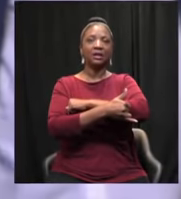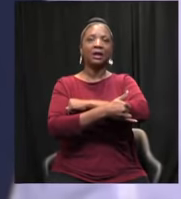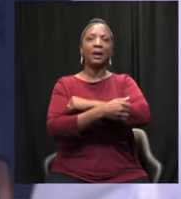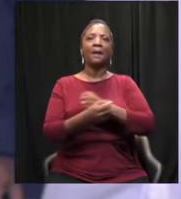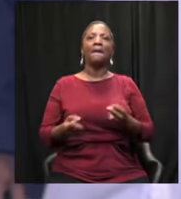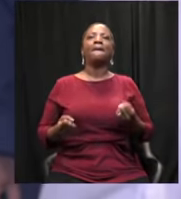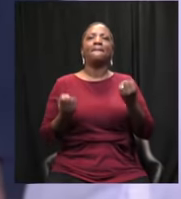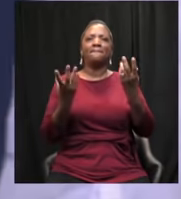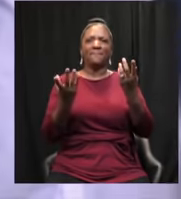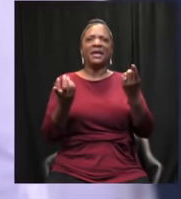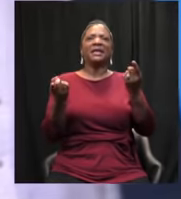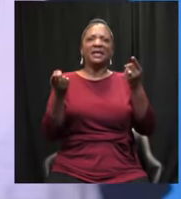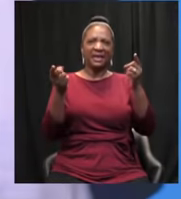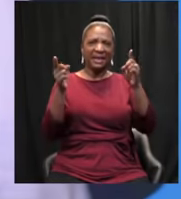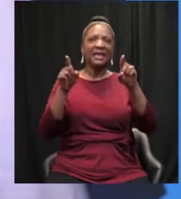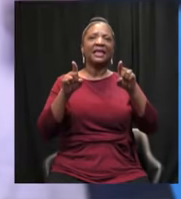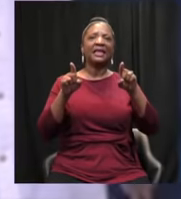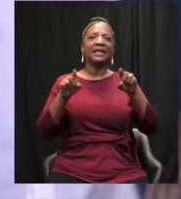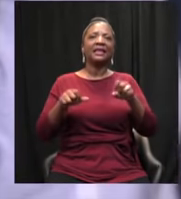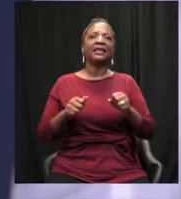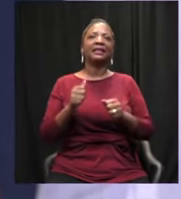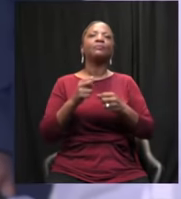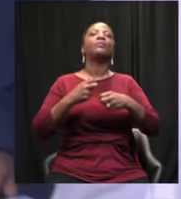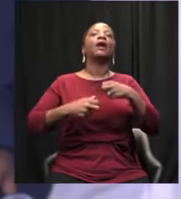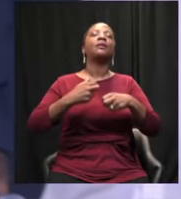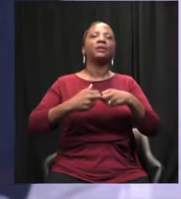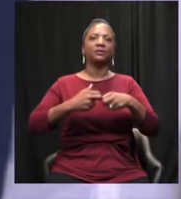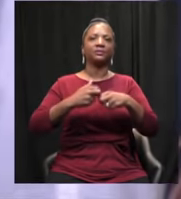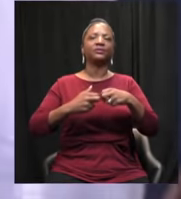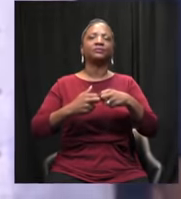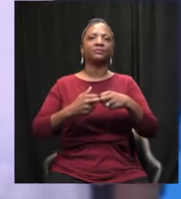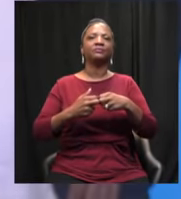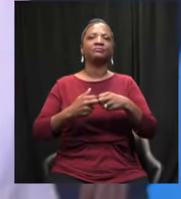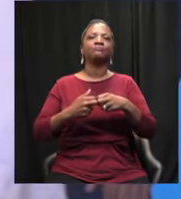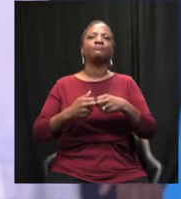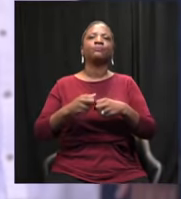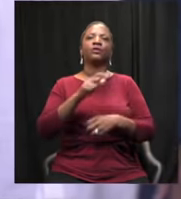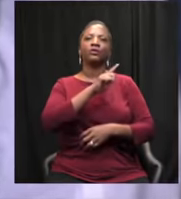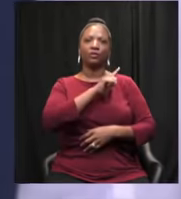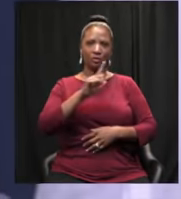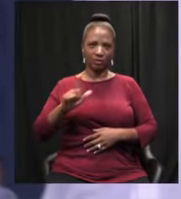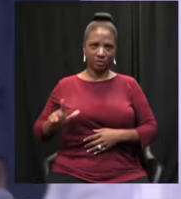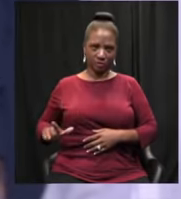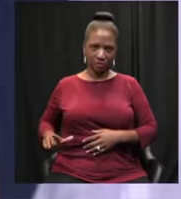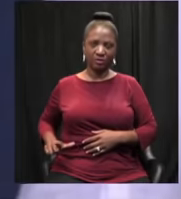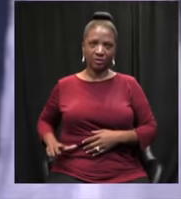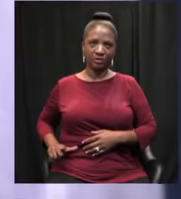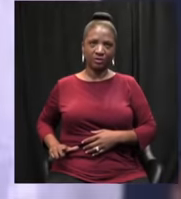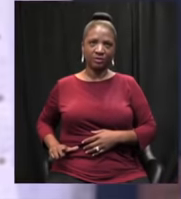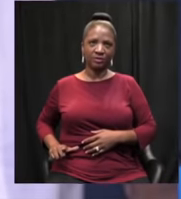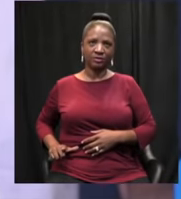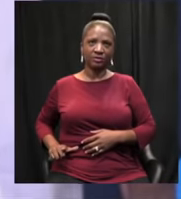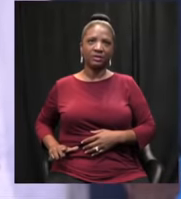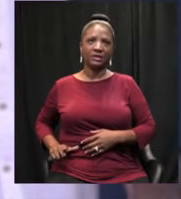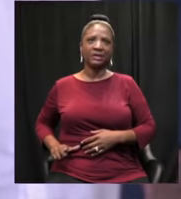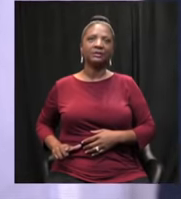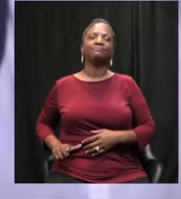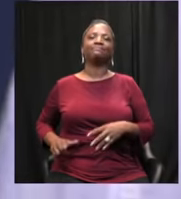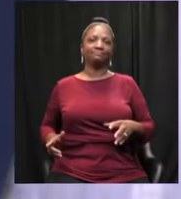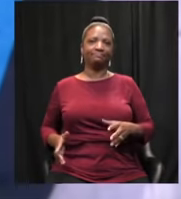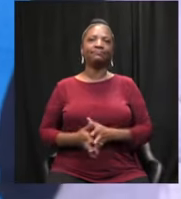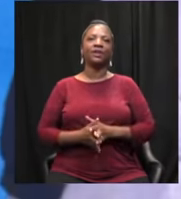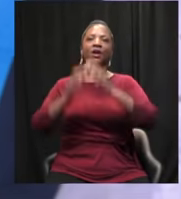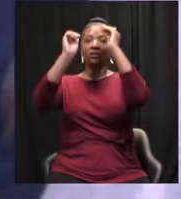this world, more than we can ever keep up with, Lord, and that's on top of the stuff that's happening in our house. And